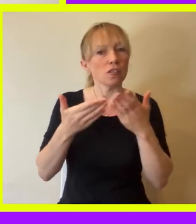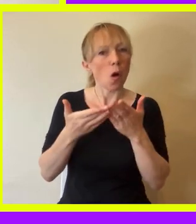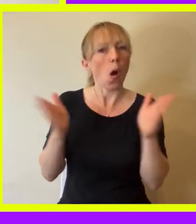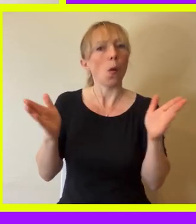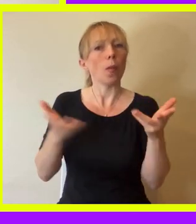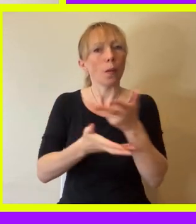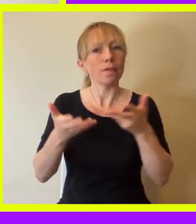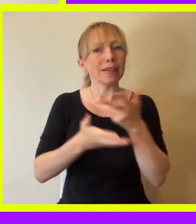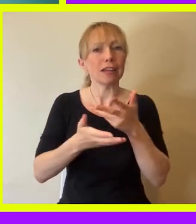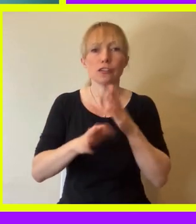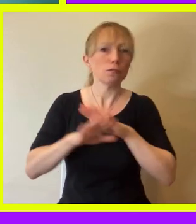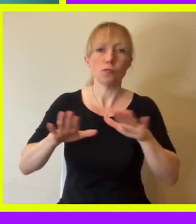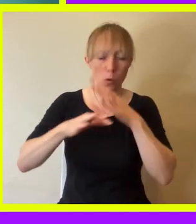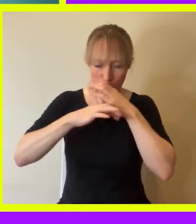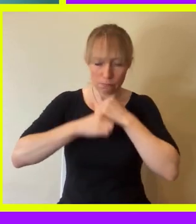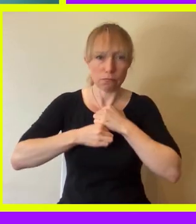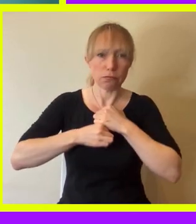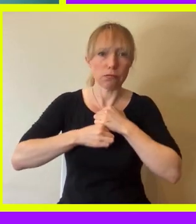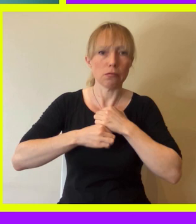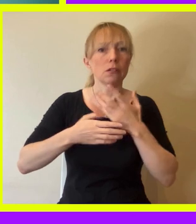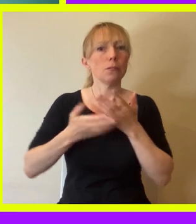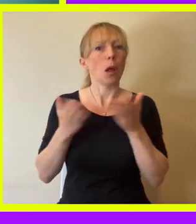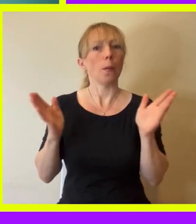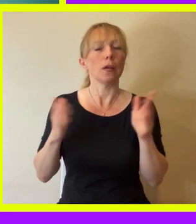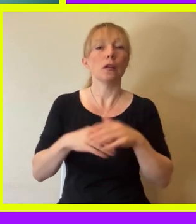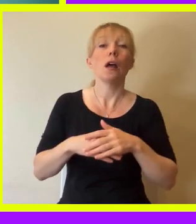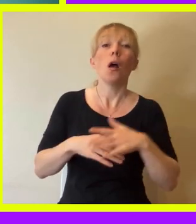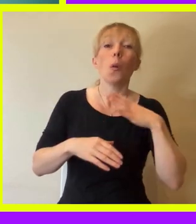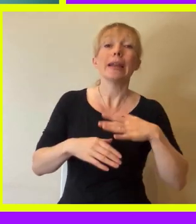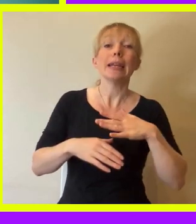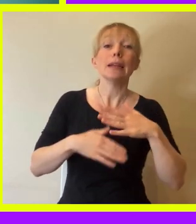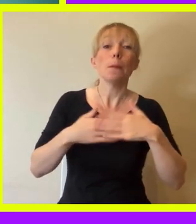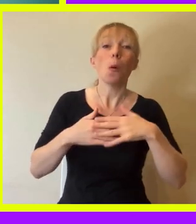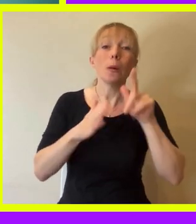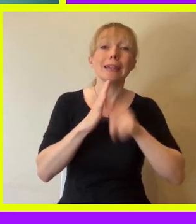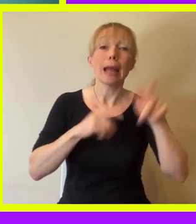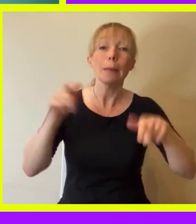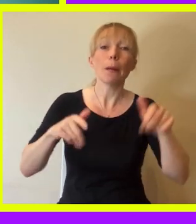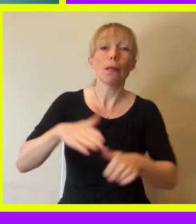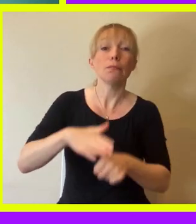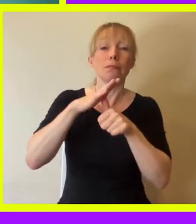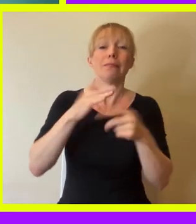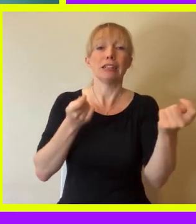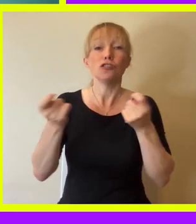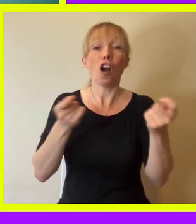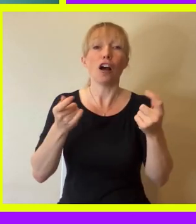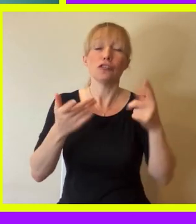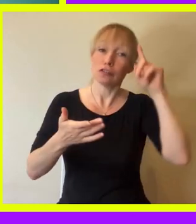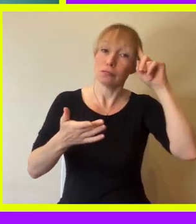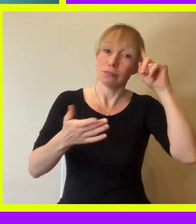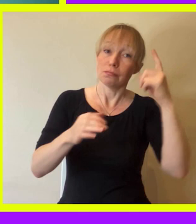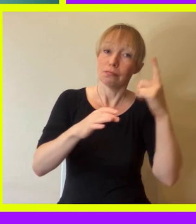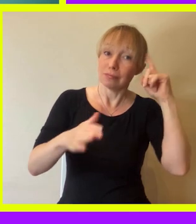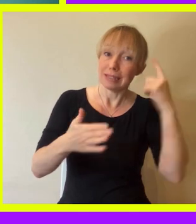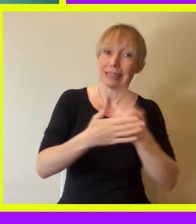conversation. Let's talk about it. We need more disabled decision makers and people calling the shots. And we need to reframe